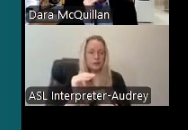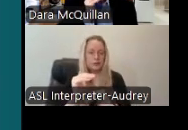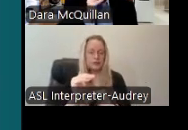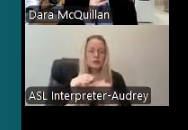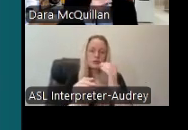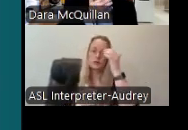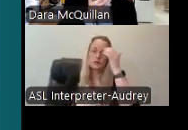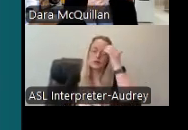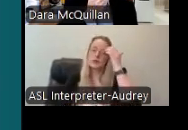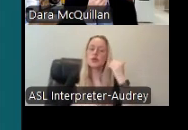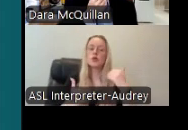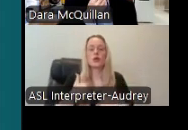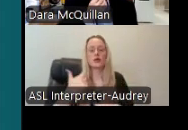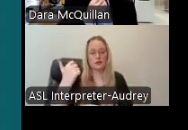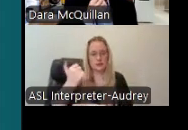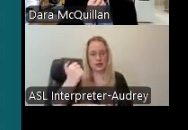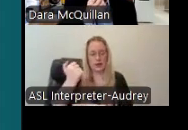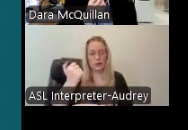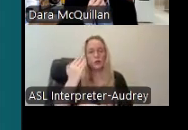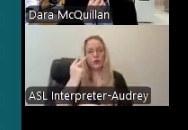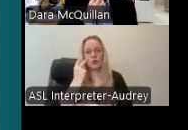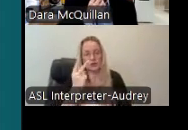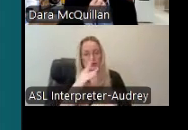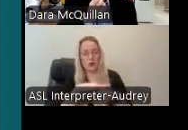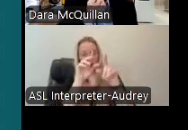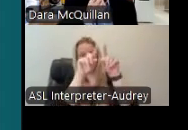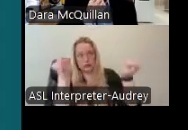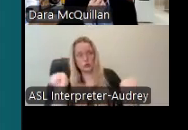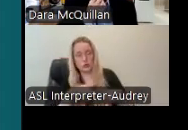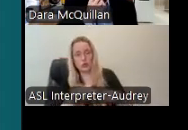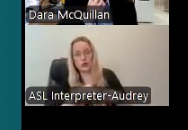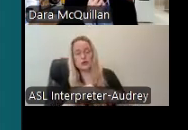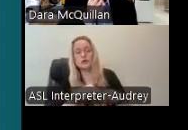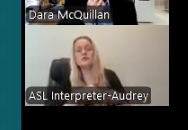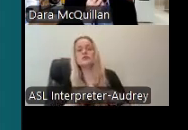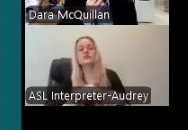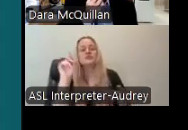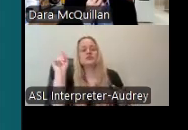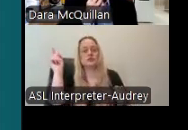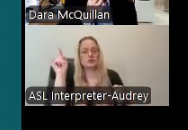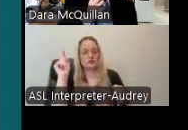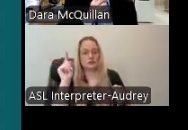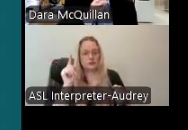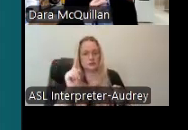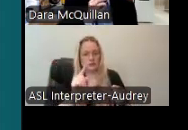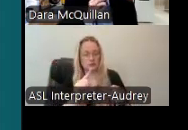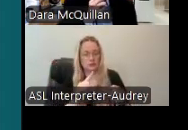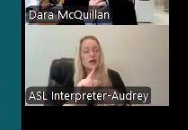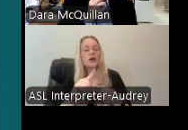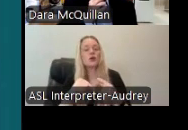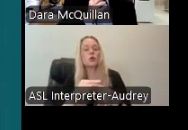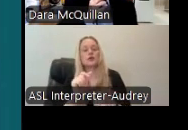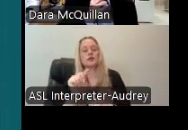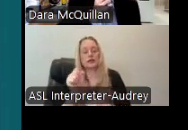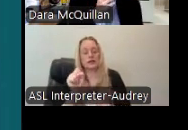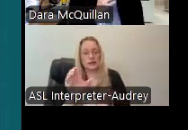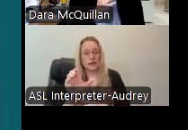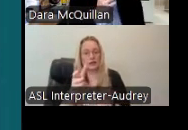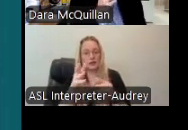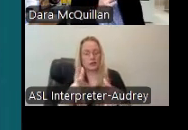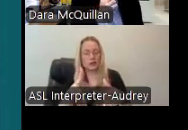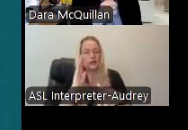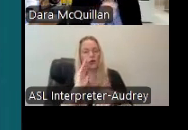3-minute countdown clock that will run on the screen, and you will be advised when 10 seconds are remaining and when time is